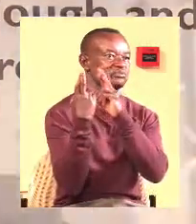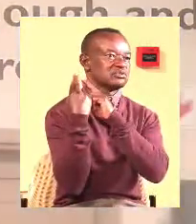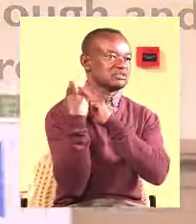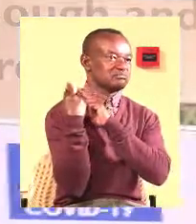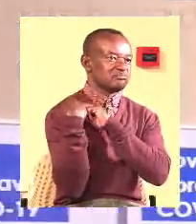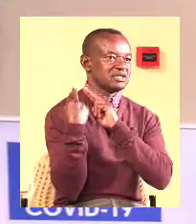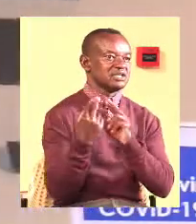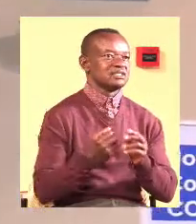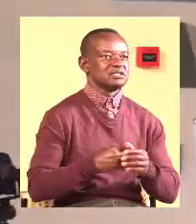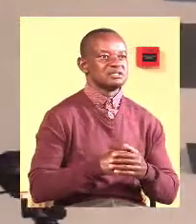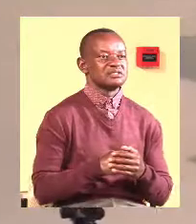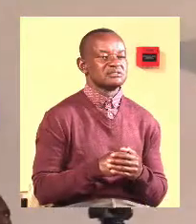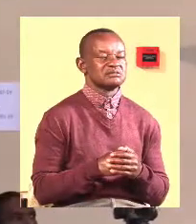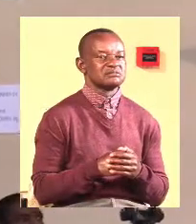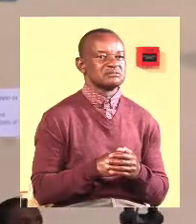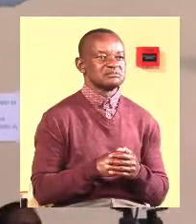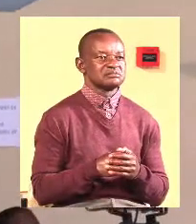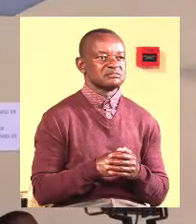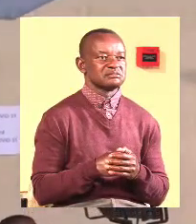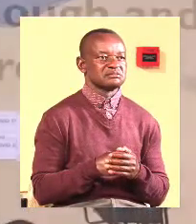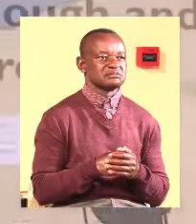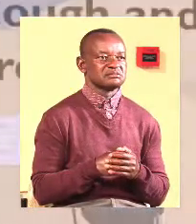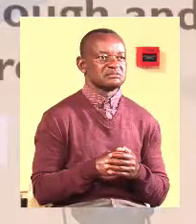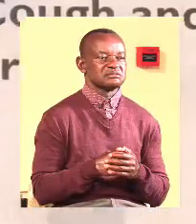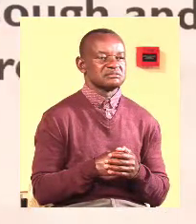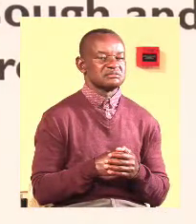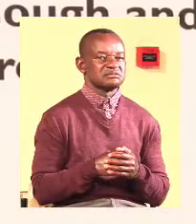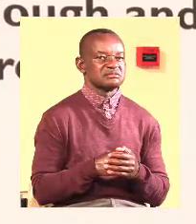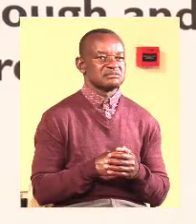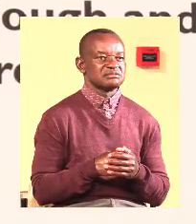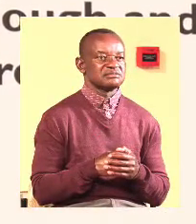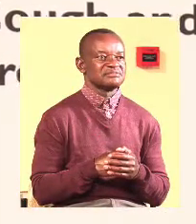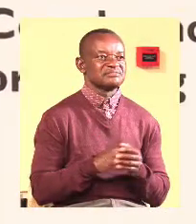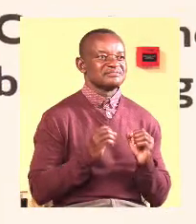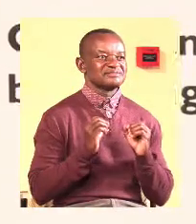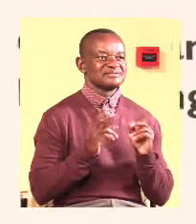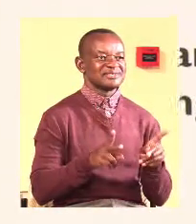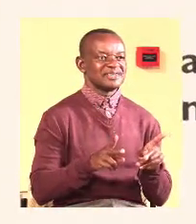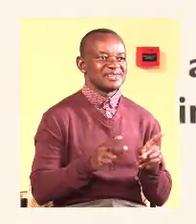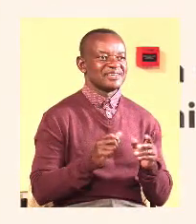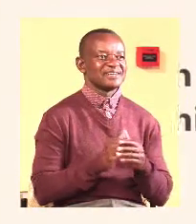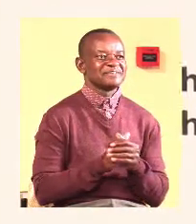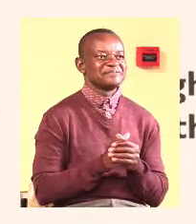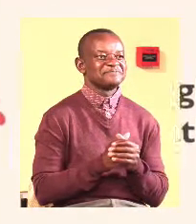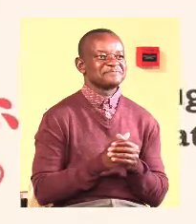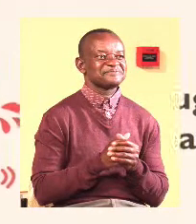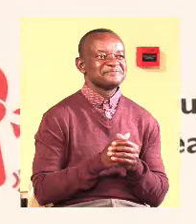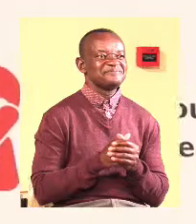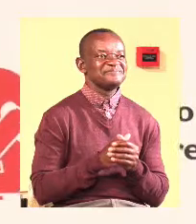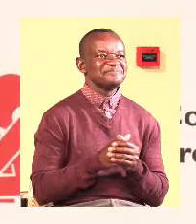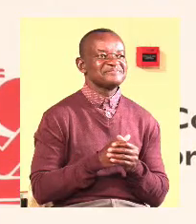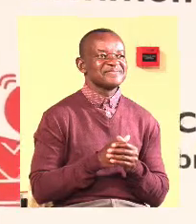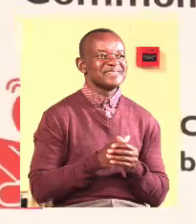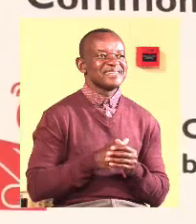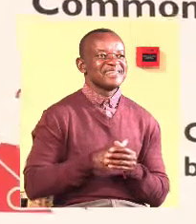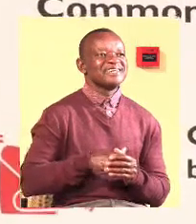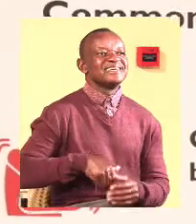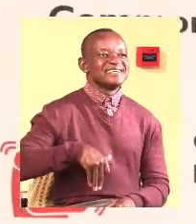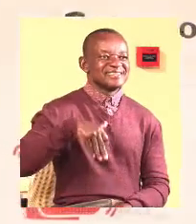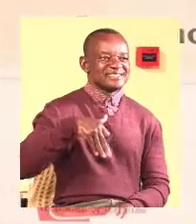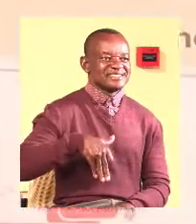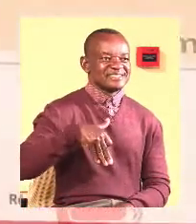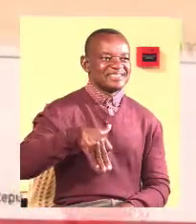There were only 2 questions. So there you have it, Namibians. My fellow Namibians, let's not get smart in